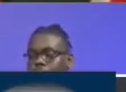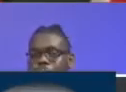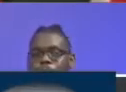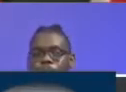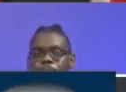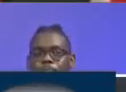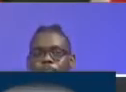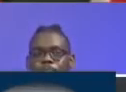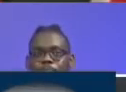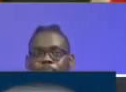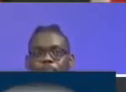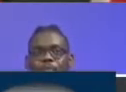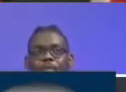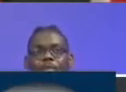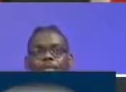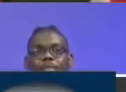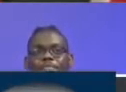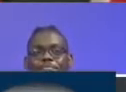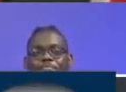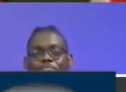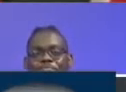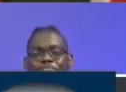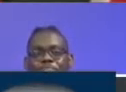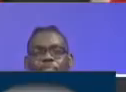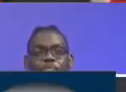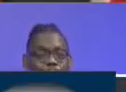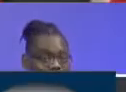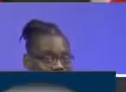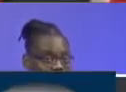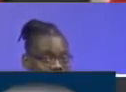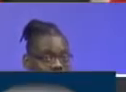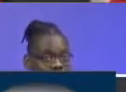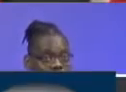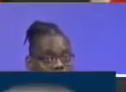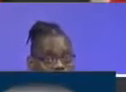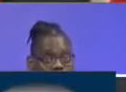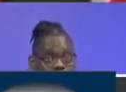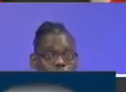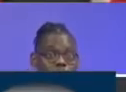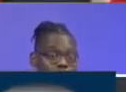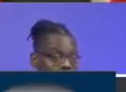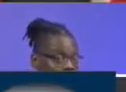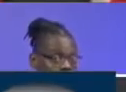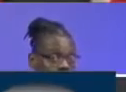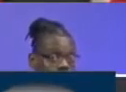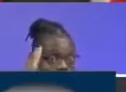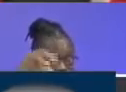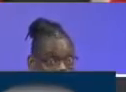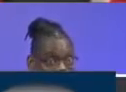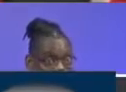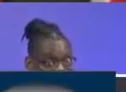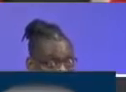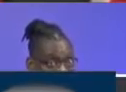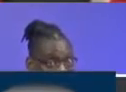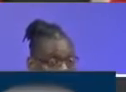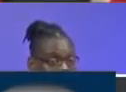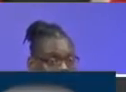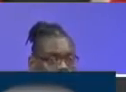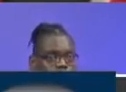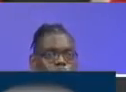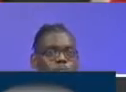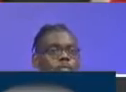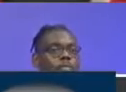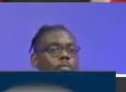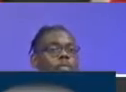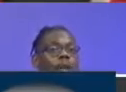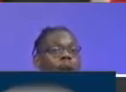Tobago. And if we don't intervene, the outcome is one